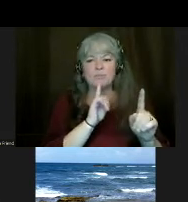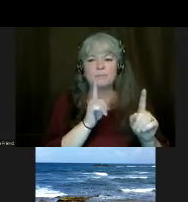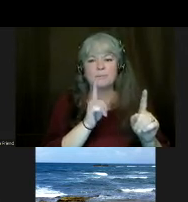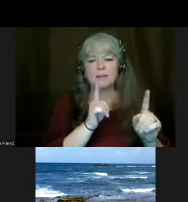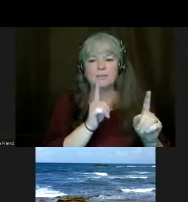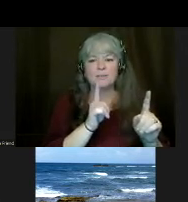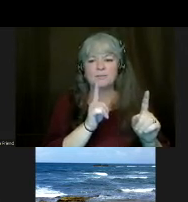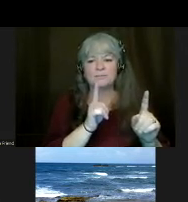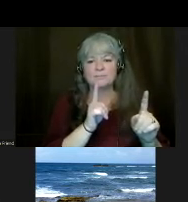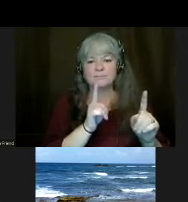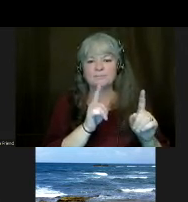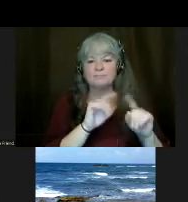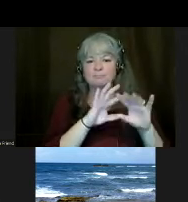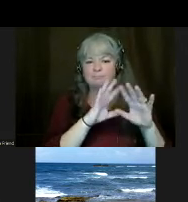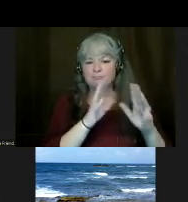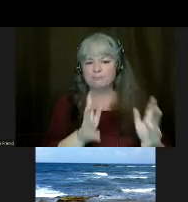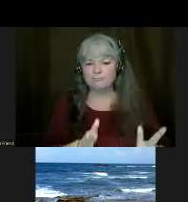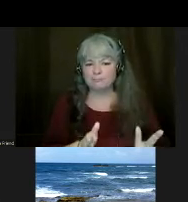I saw.